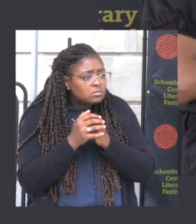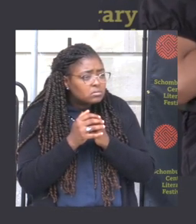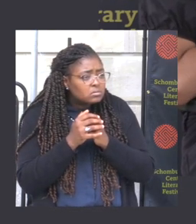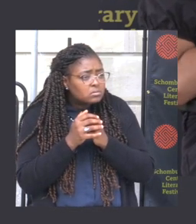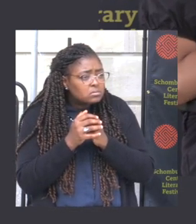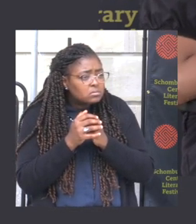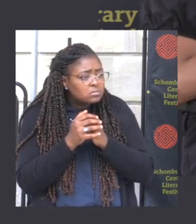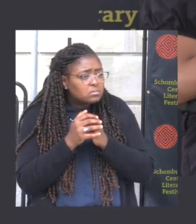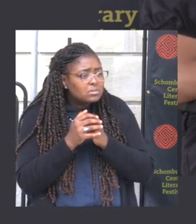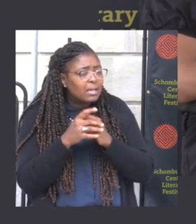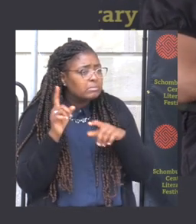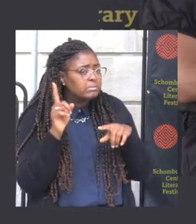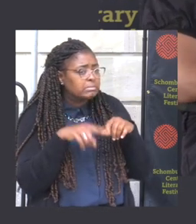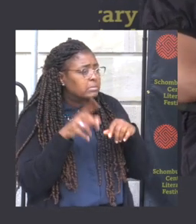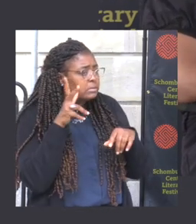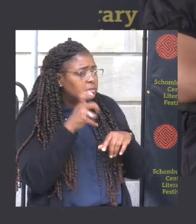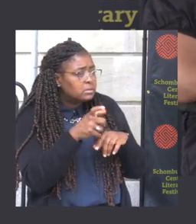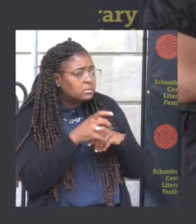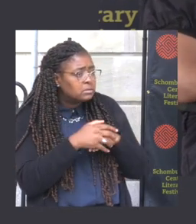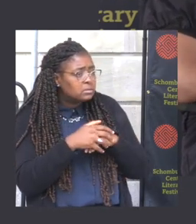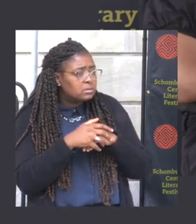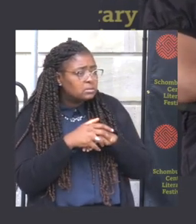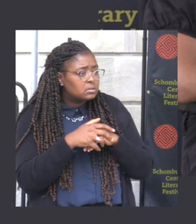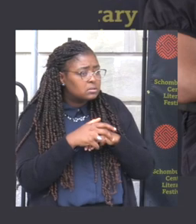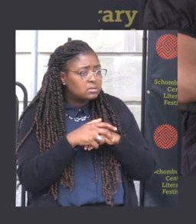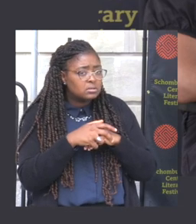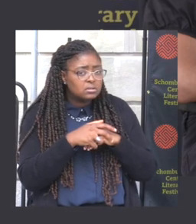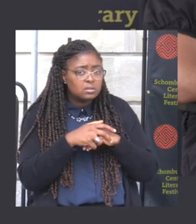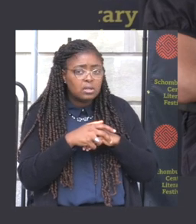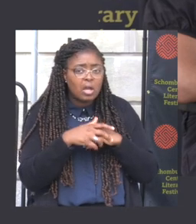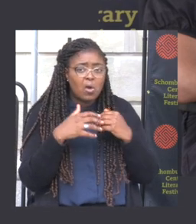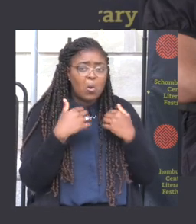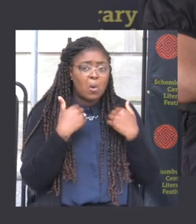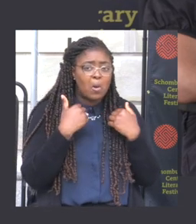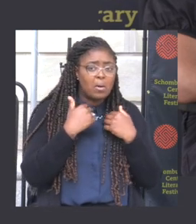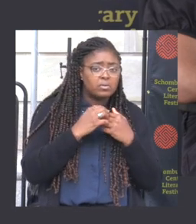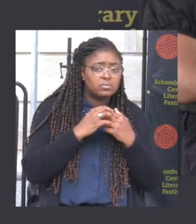We can't hear you. Oh, there are like two competing questions. I'm sorry.